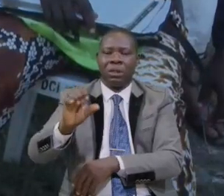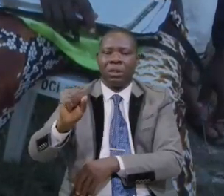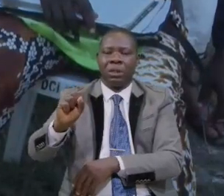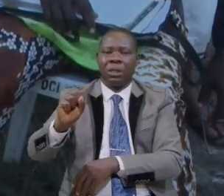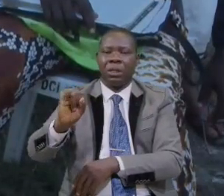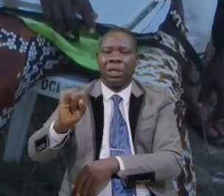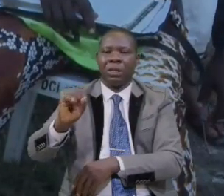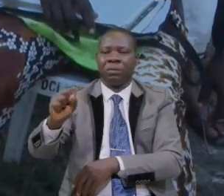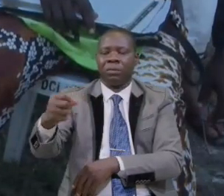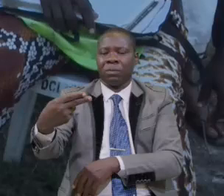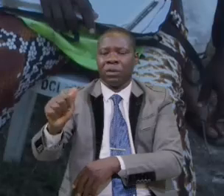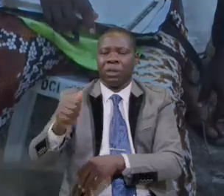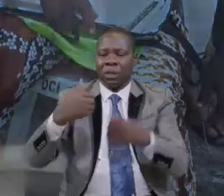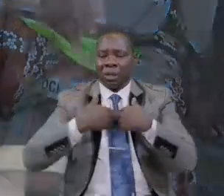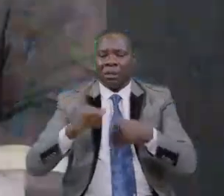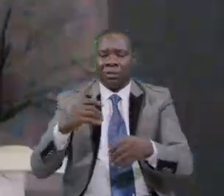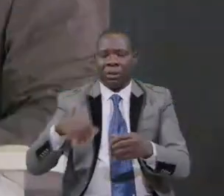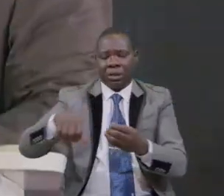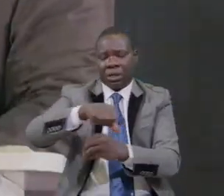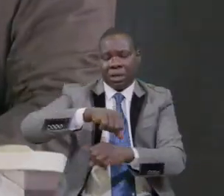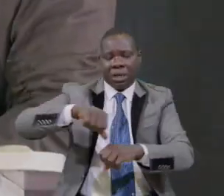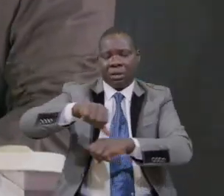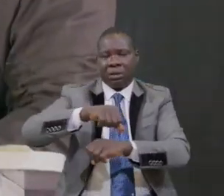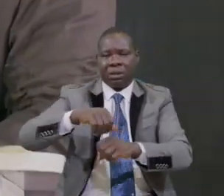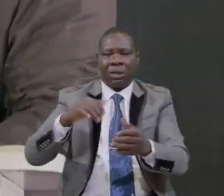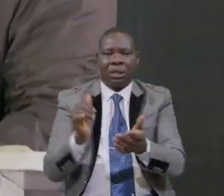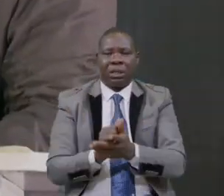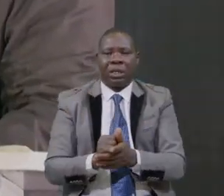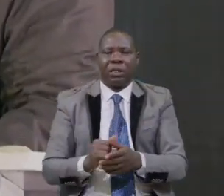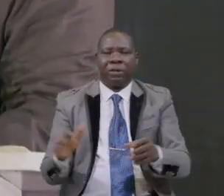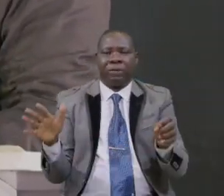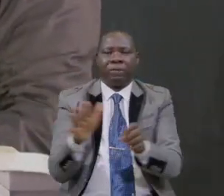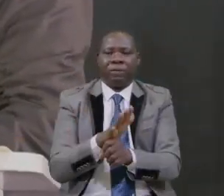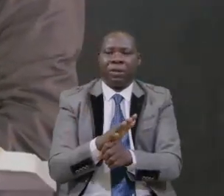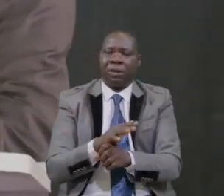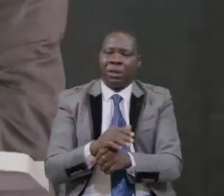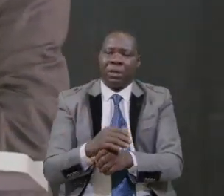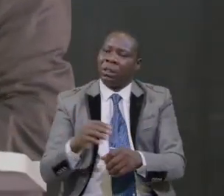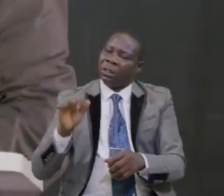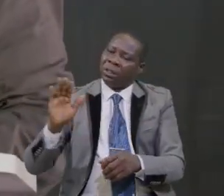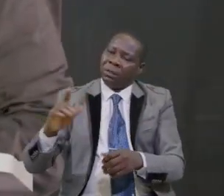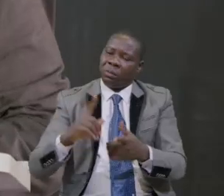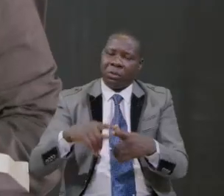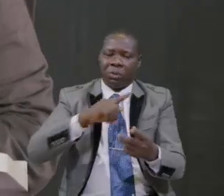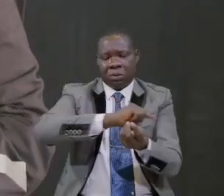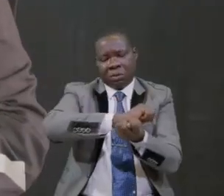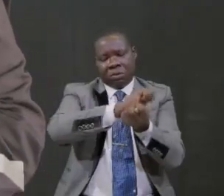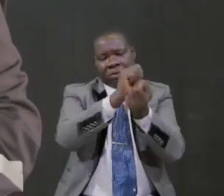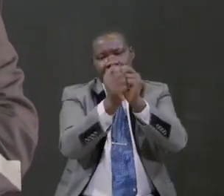anointing that equipped him to transform his